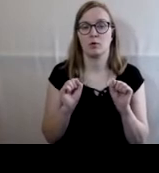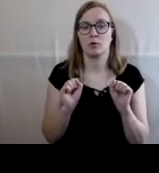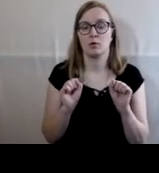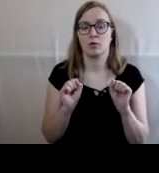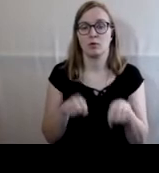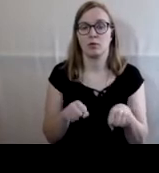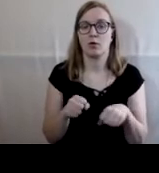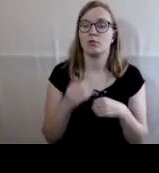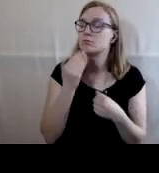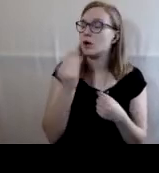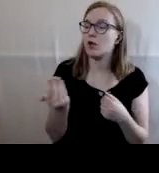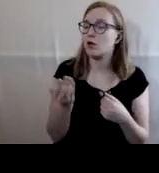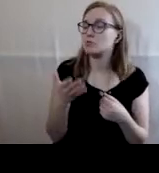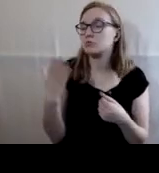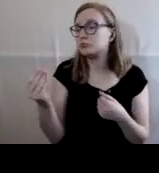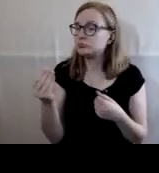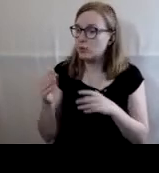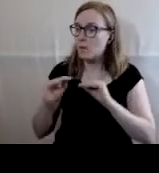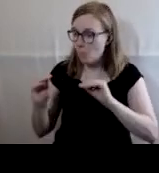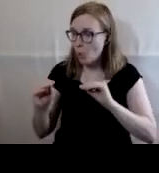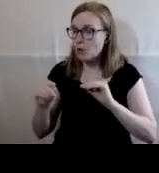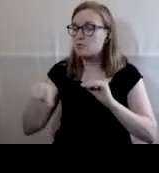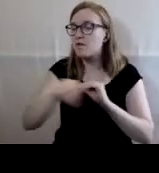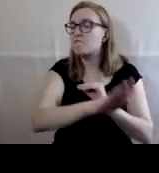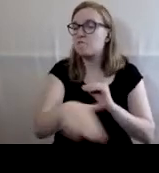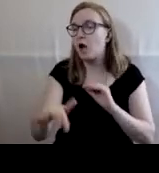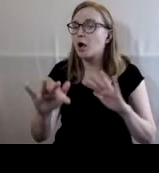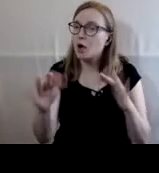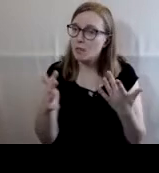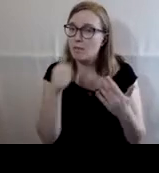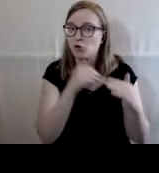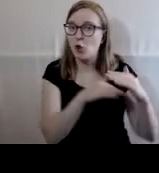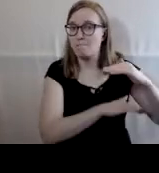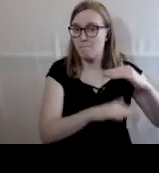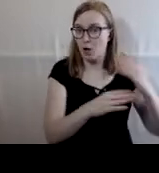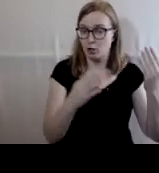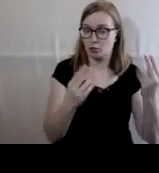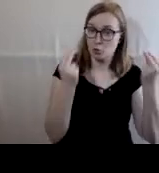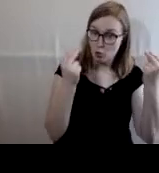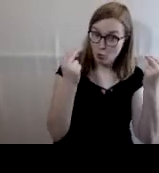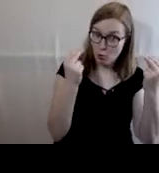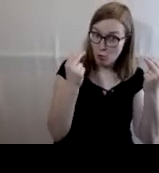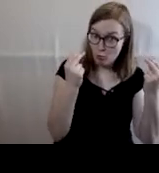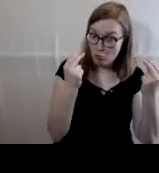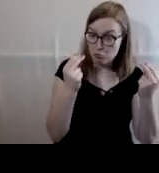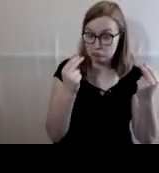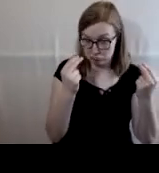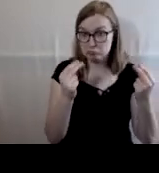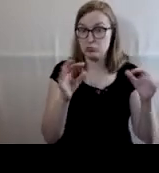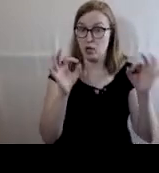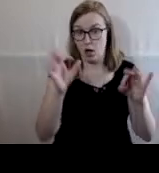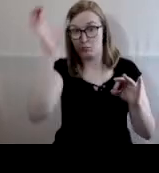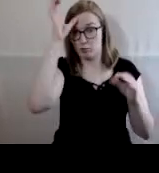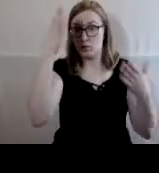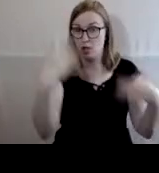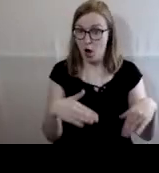haven't acquired some of the fundamentals from basic education, up to students that are highly